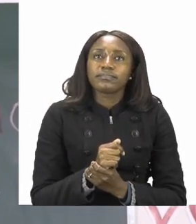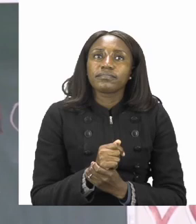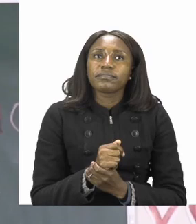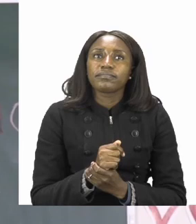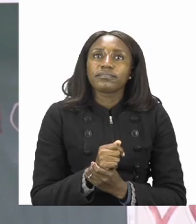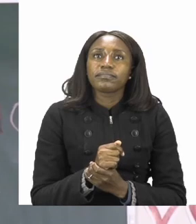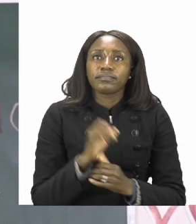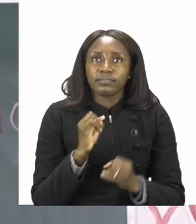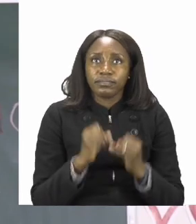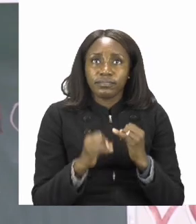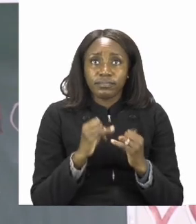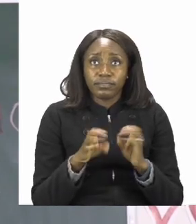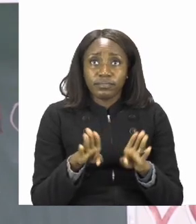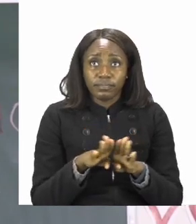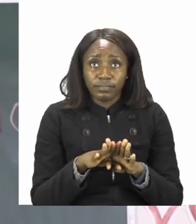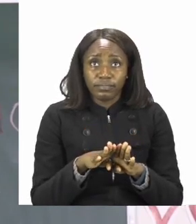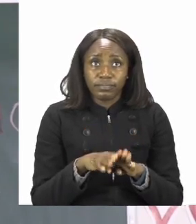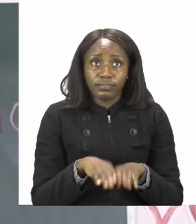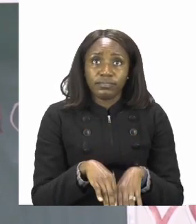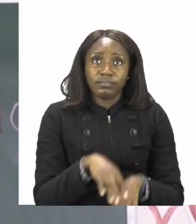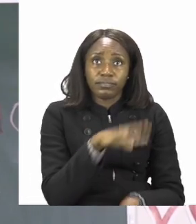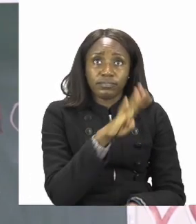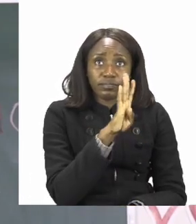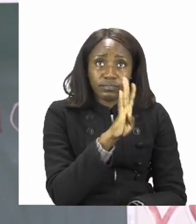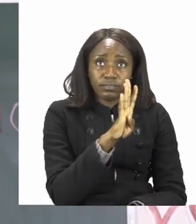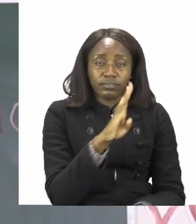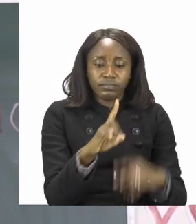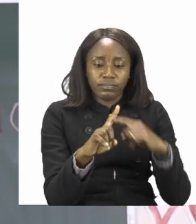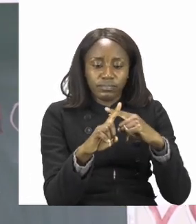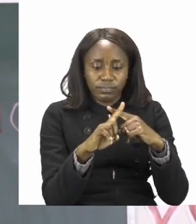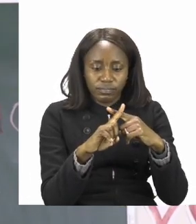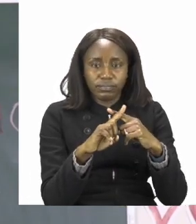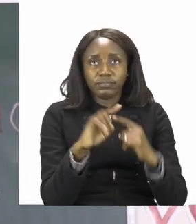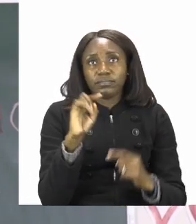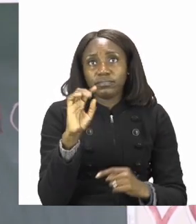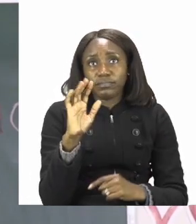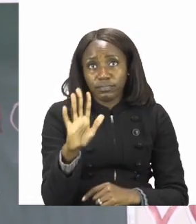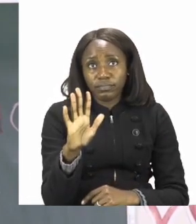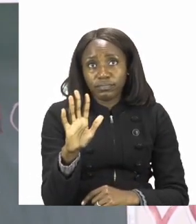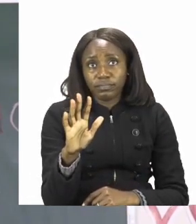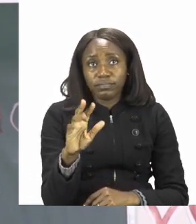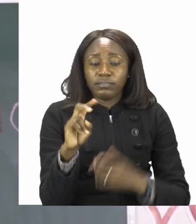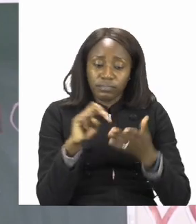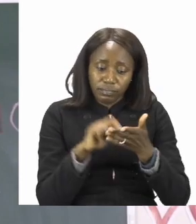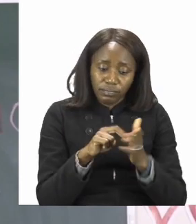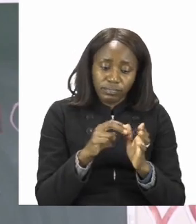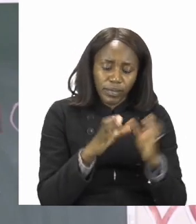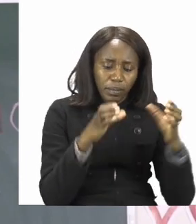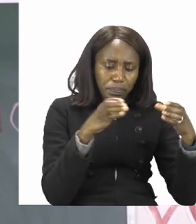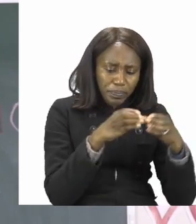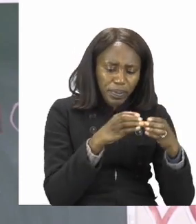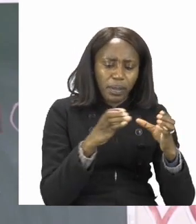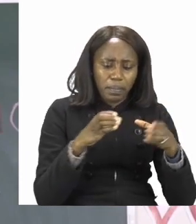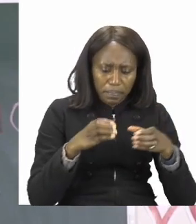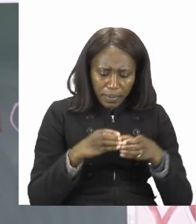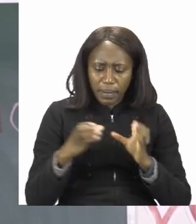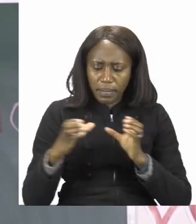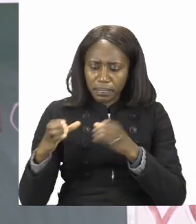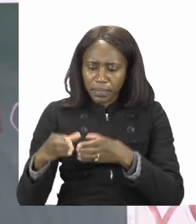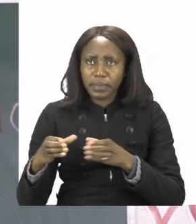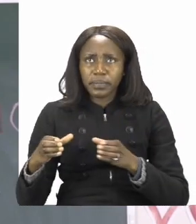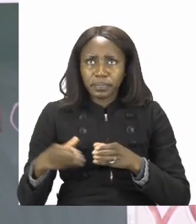The last one we're going to do today says 4 times 5, which is the same as